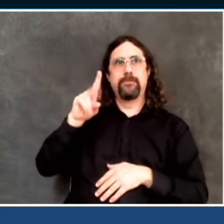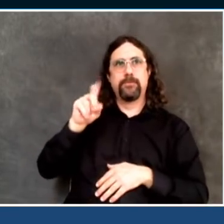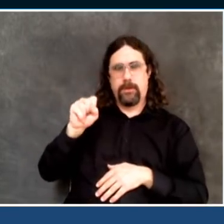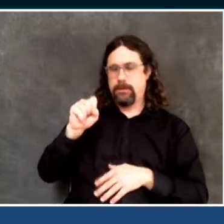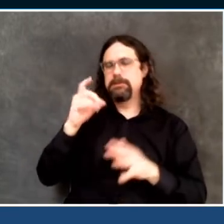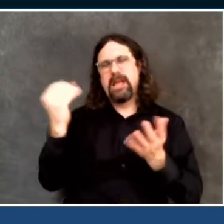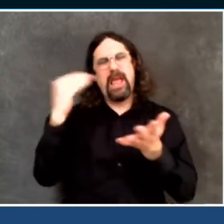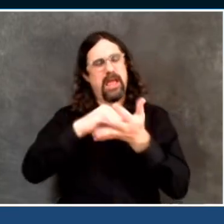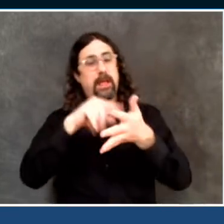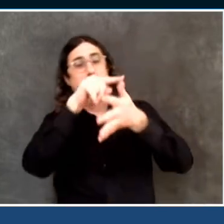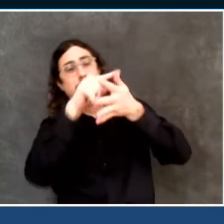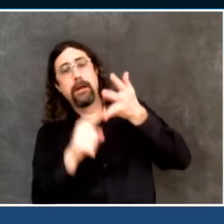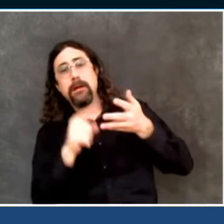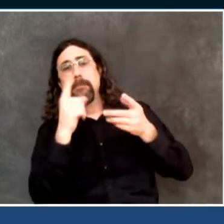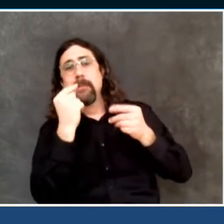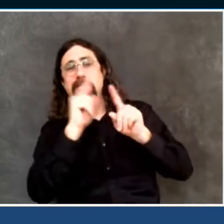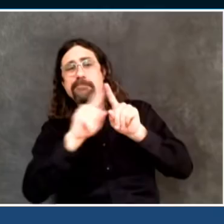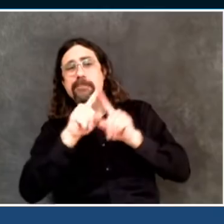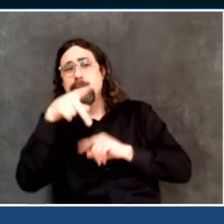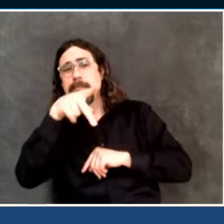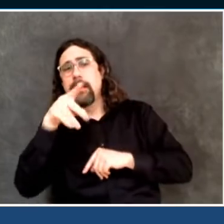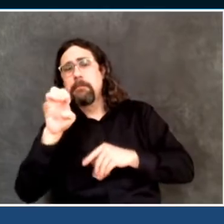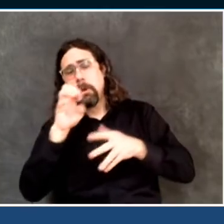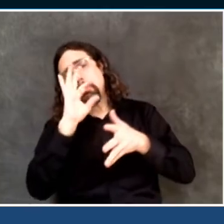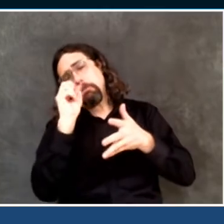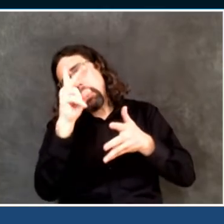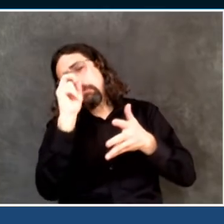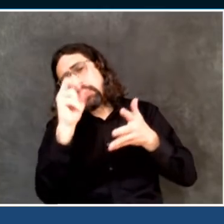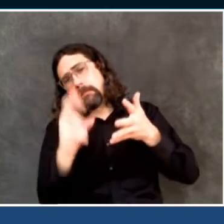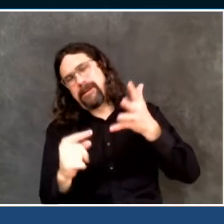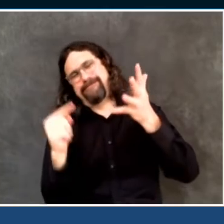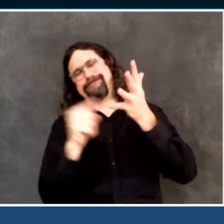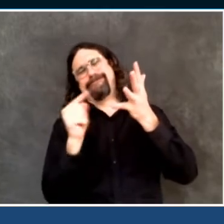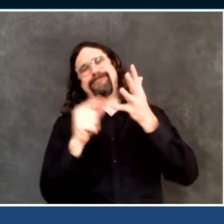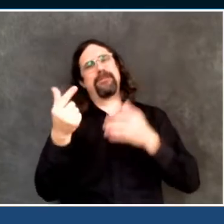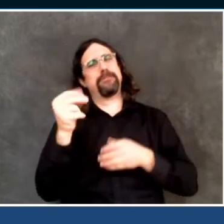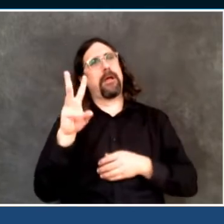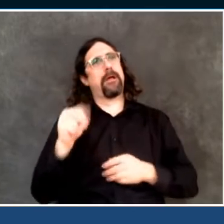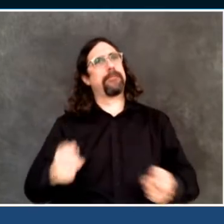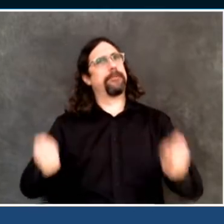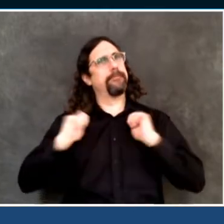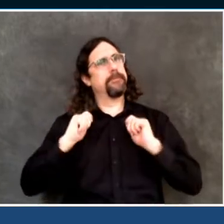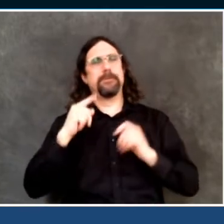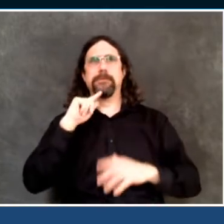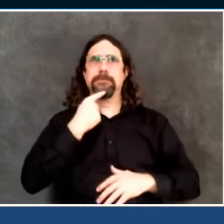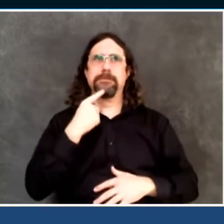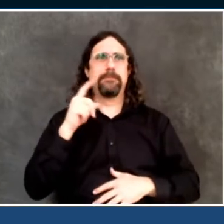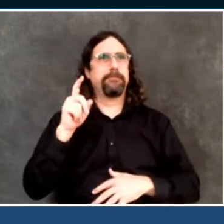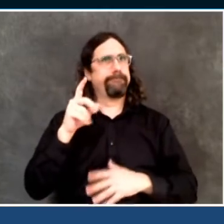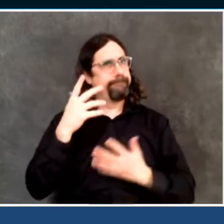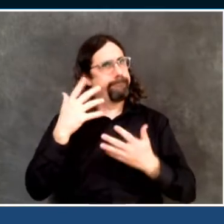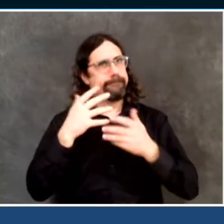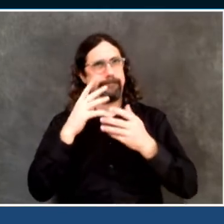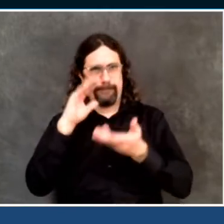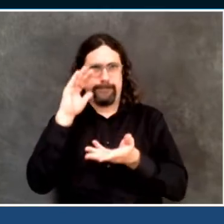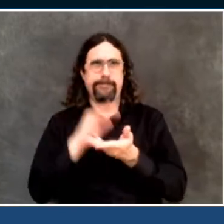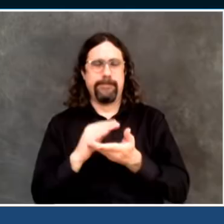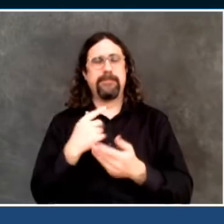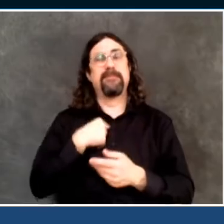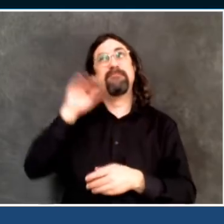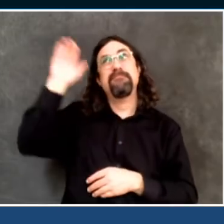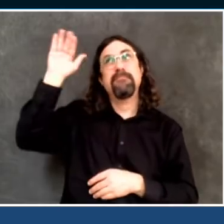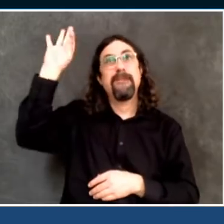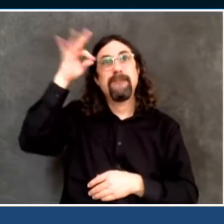over 9 million surgical gowns to get us through April and into May. We